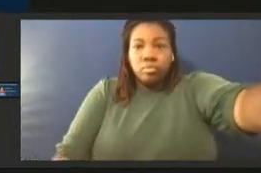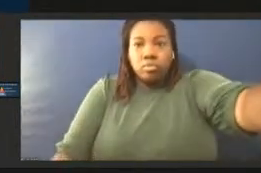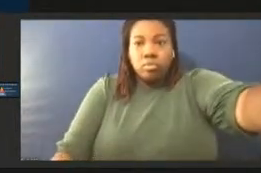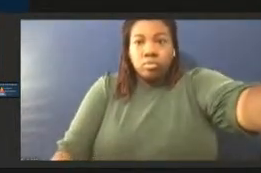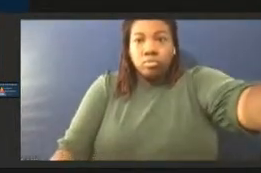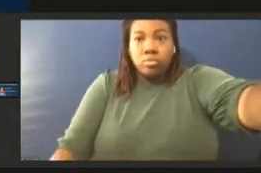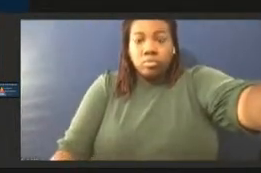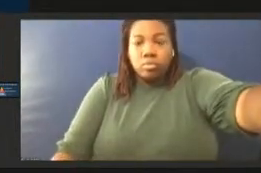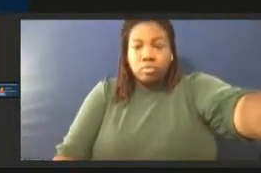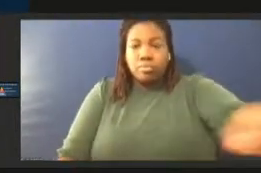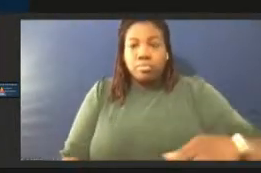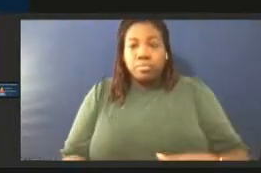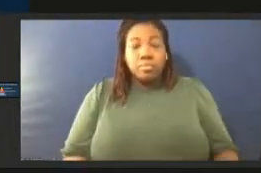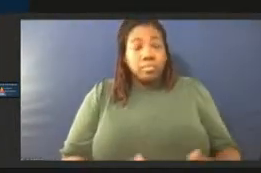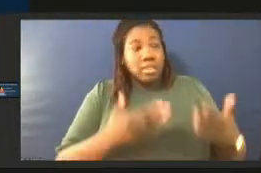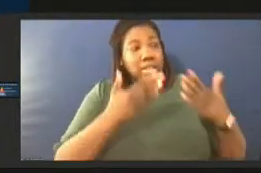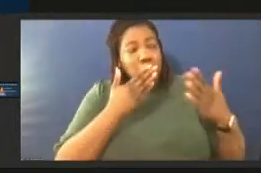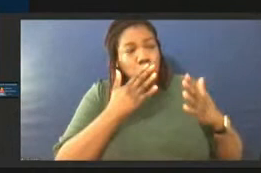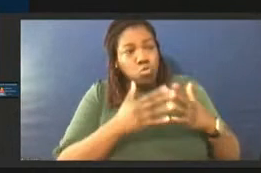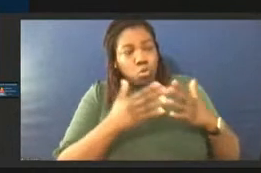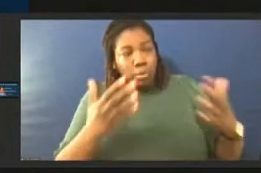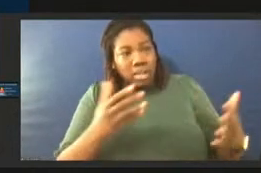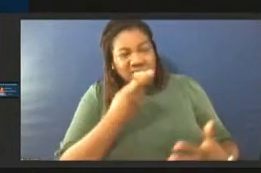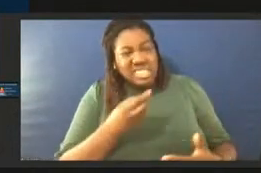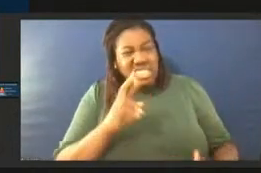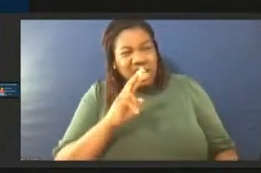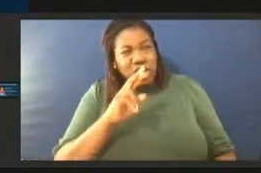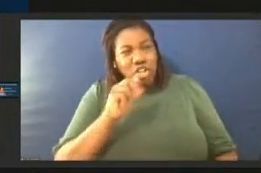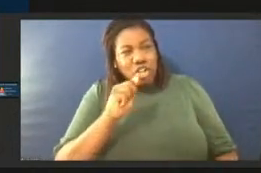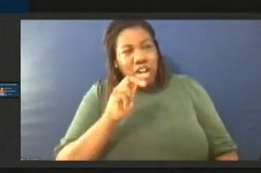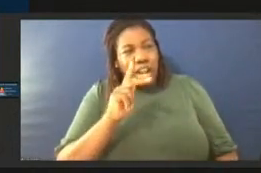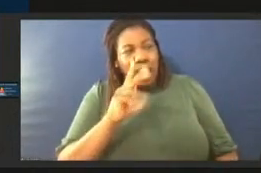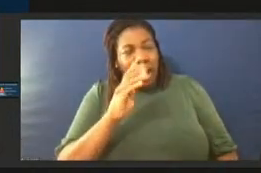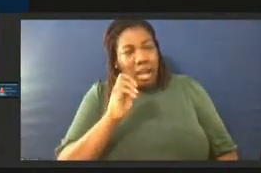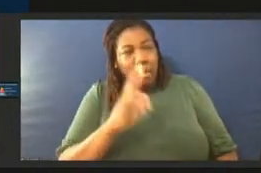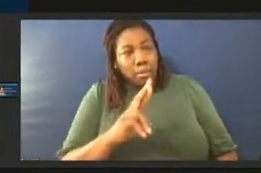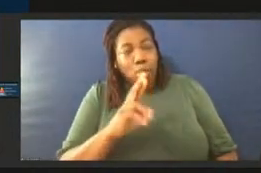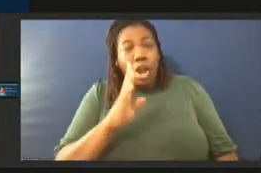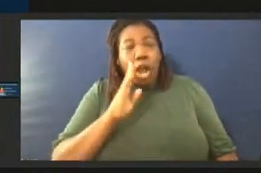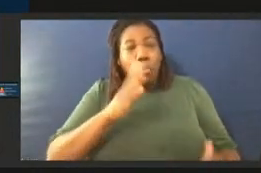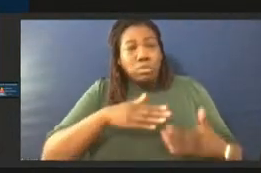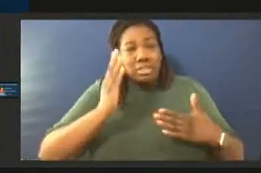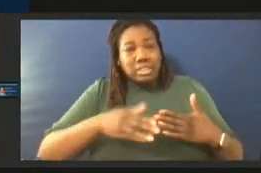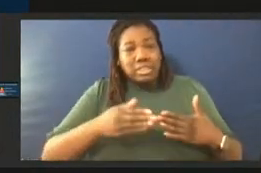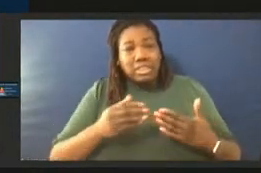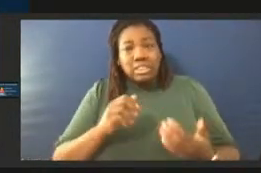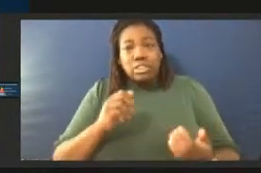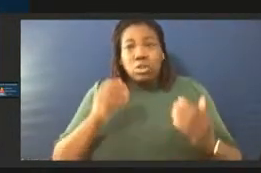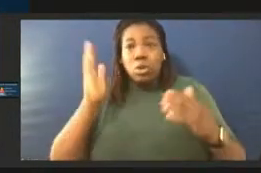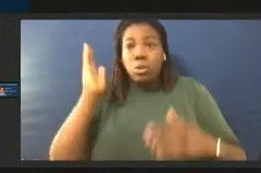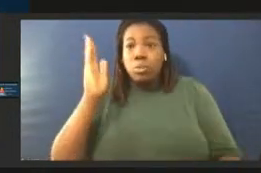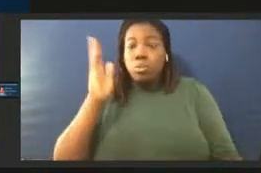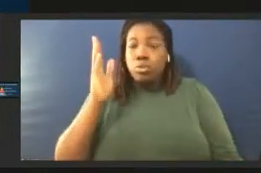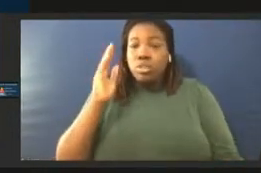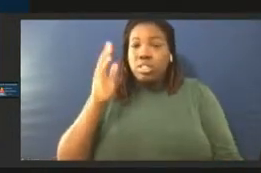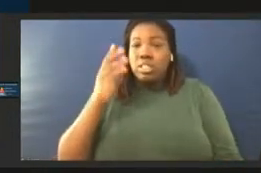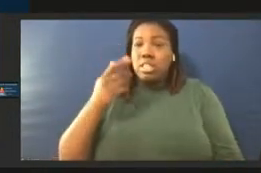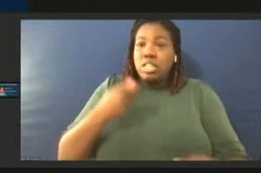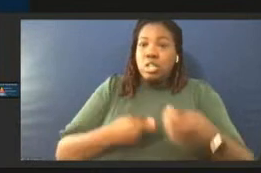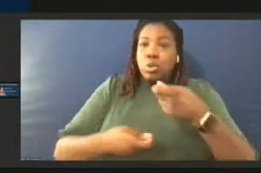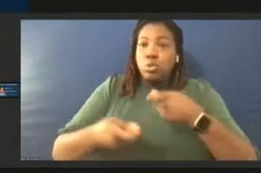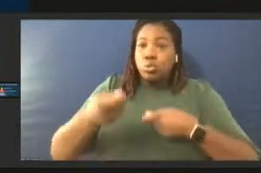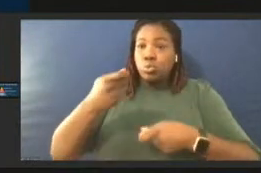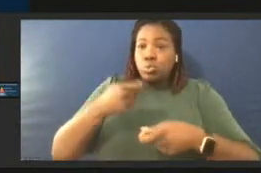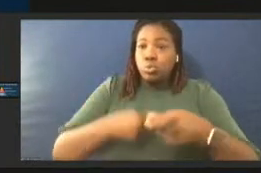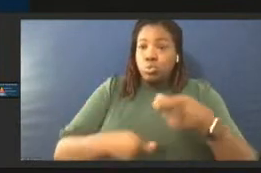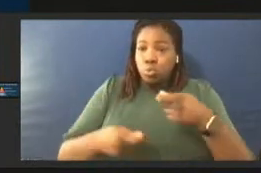So thank you, Dr. Akbar. So the way we're going to end our presentation is really offering an alternative